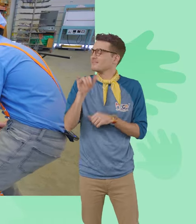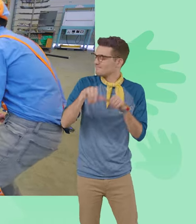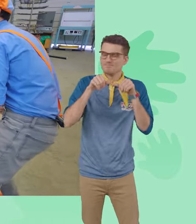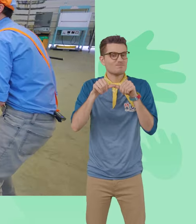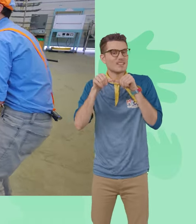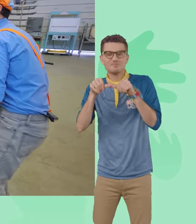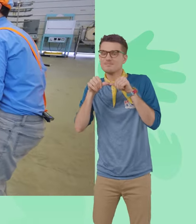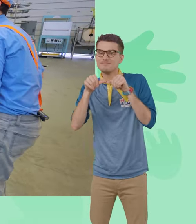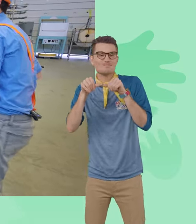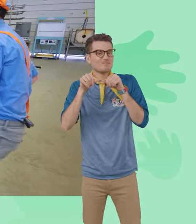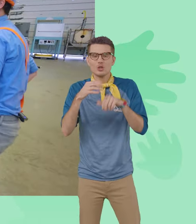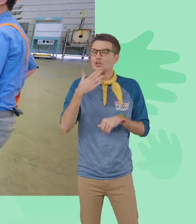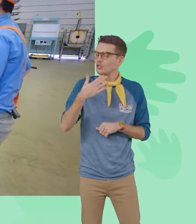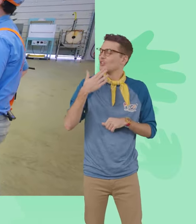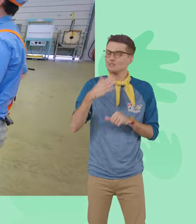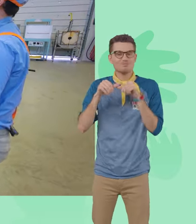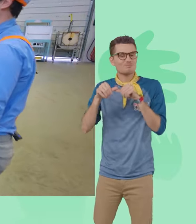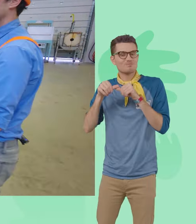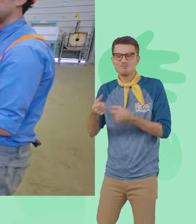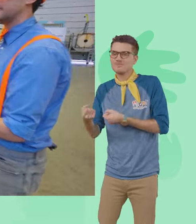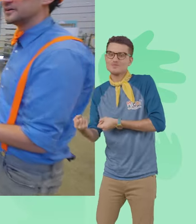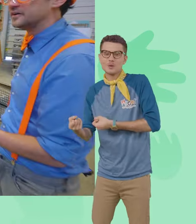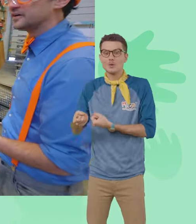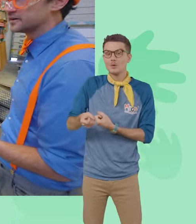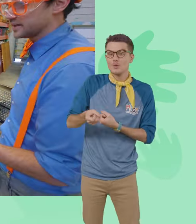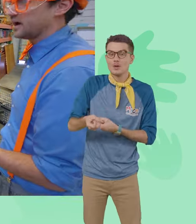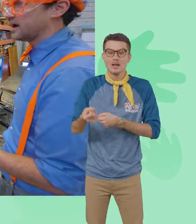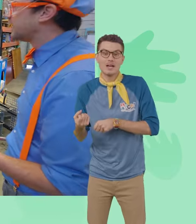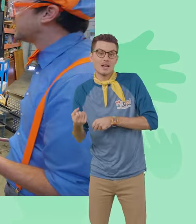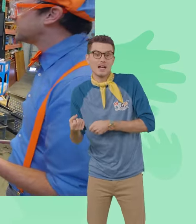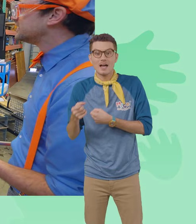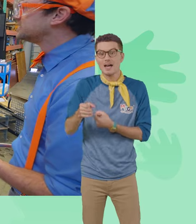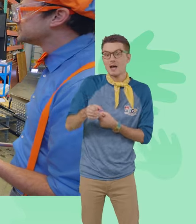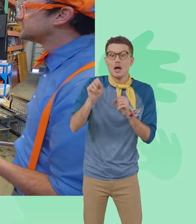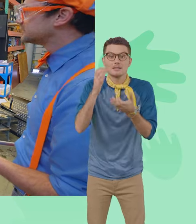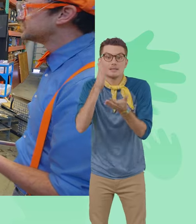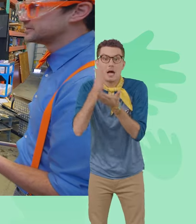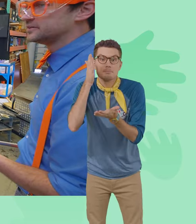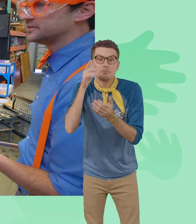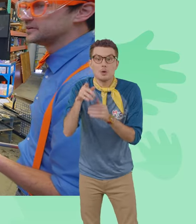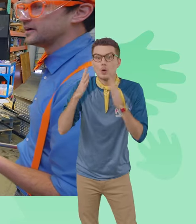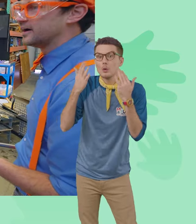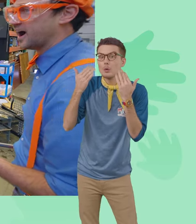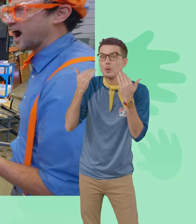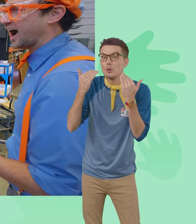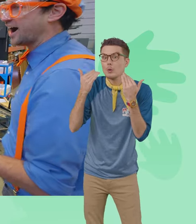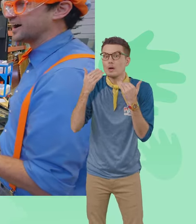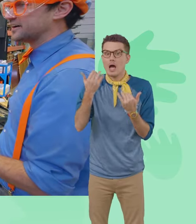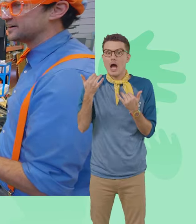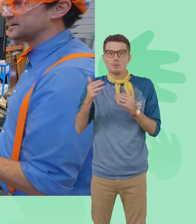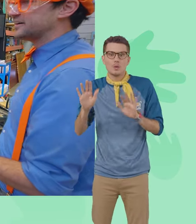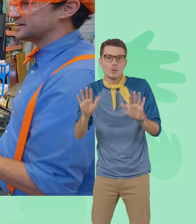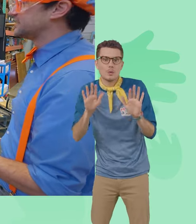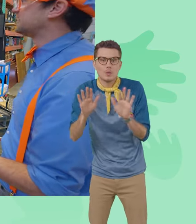Okay. You can let it cool now. Okay. We have to, it was moving a lot, right? Yeah. We gotta let it cool down so that when you cover it with more hot glass,